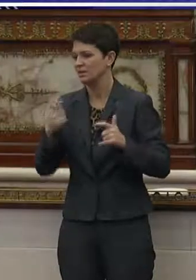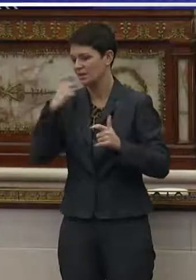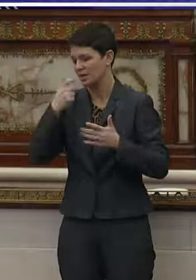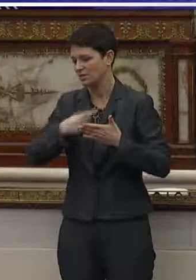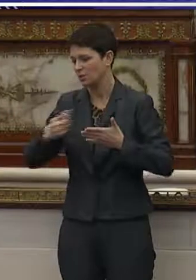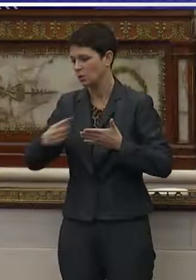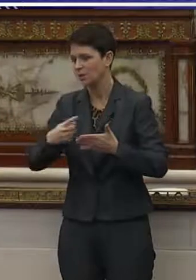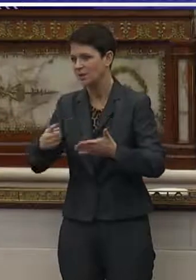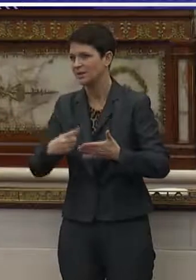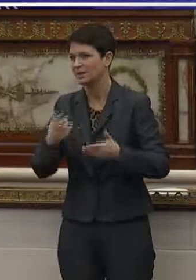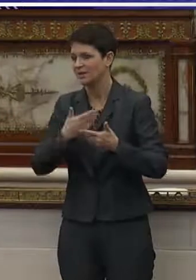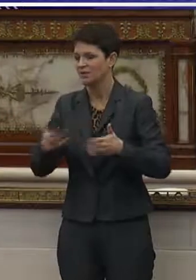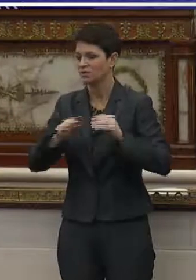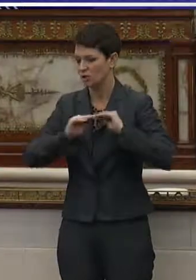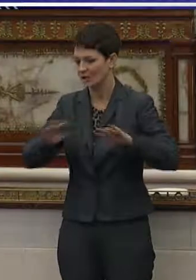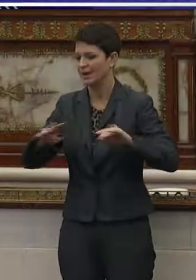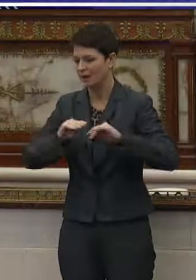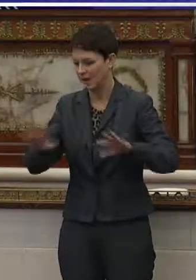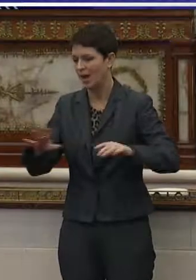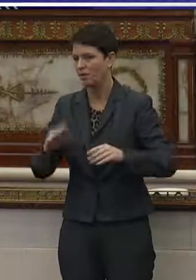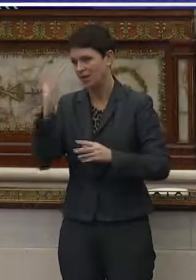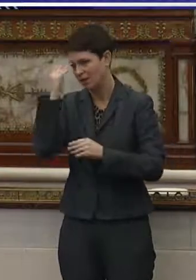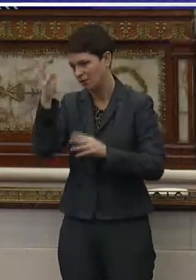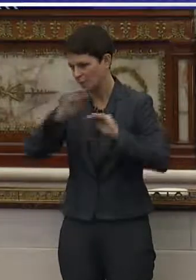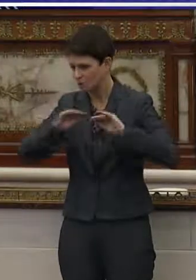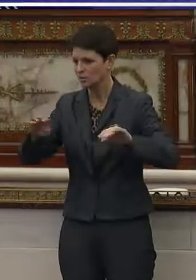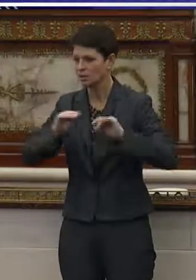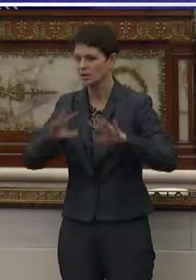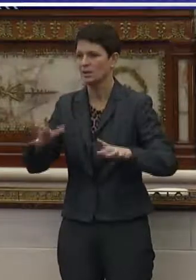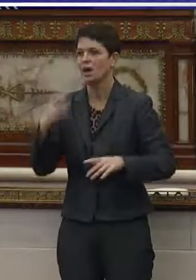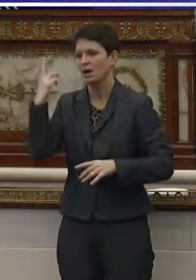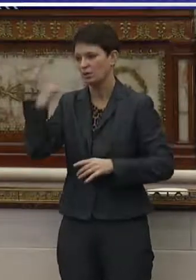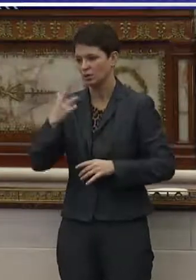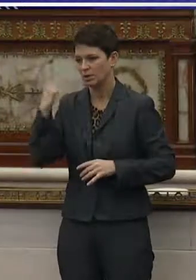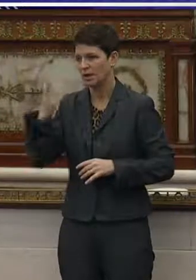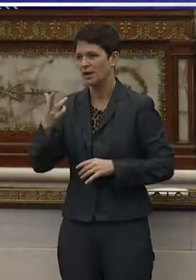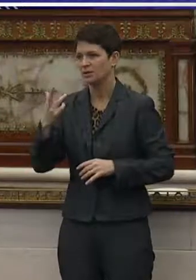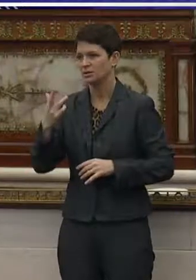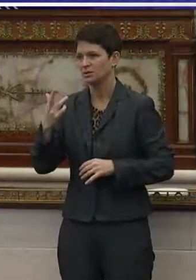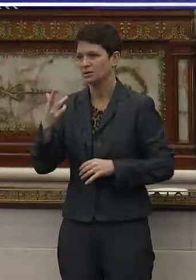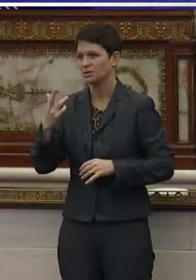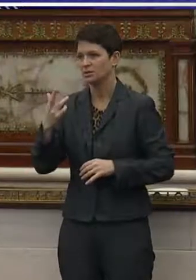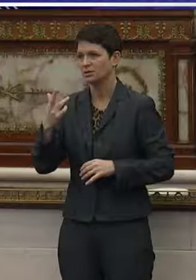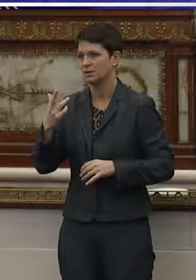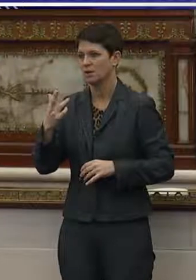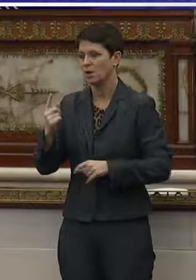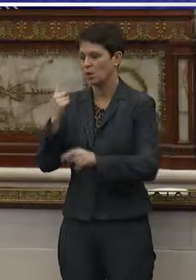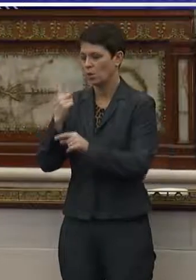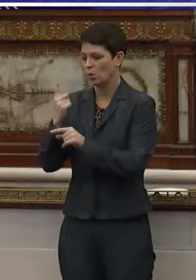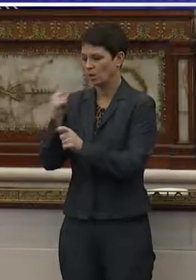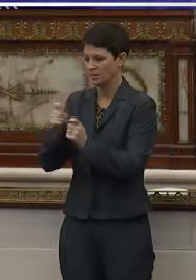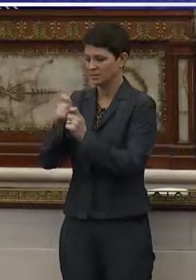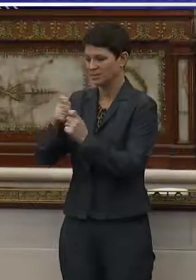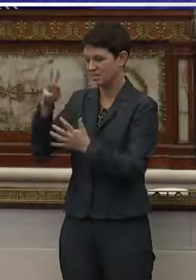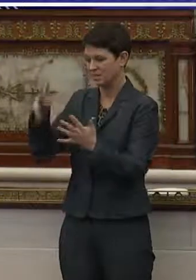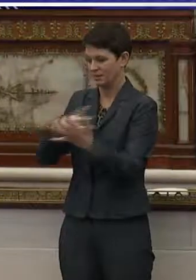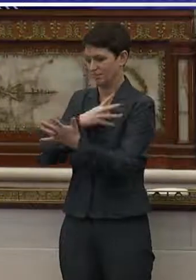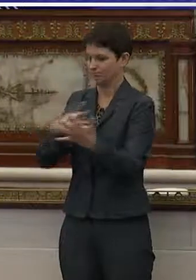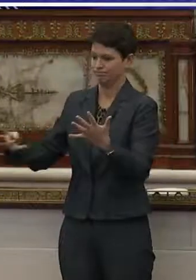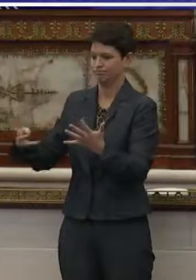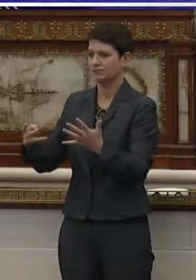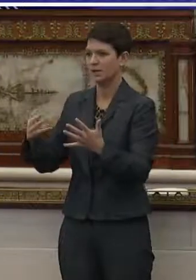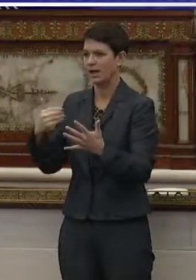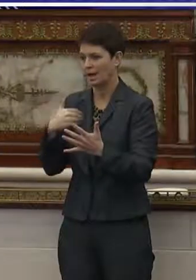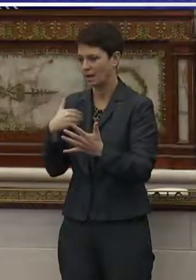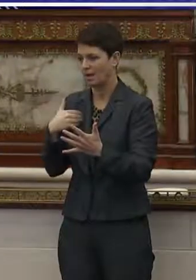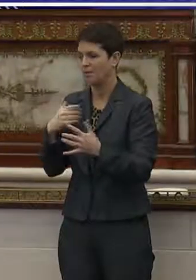that stuff is getting out and information. And I realize it's hard to say we can put one master list together, but can you